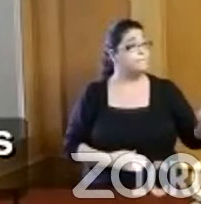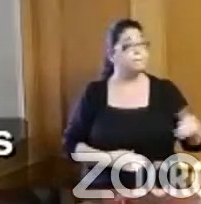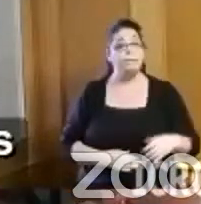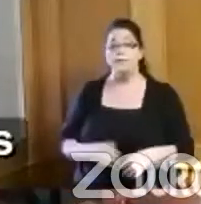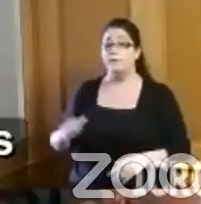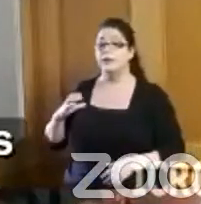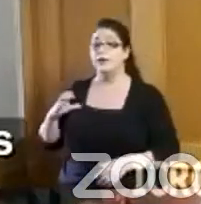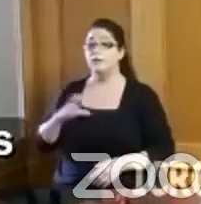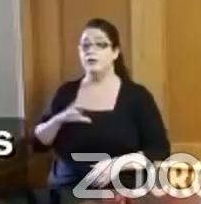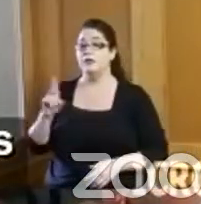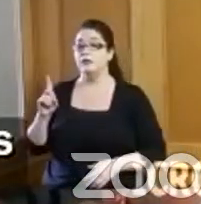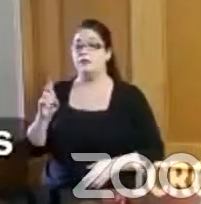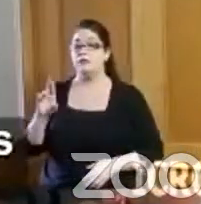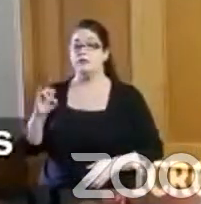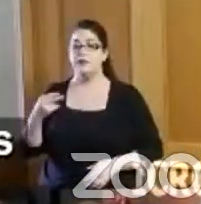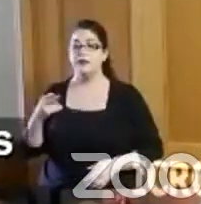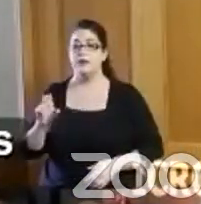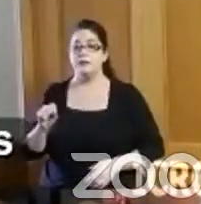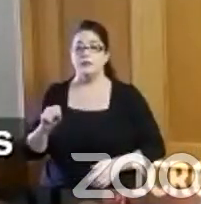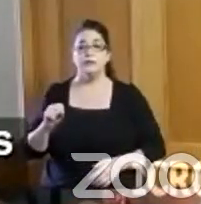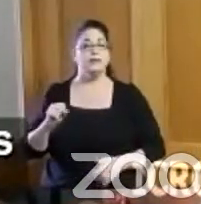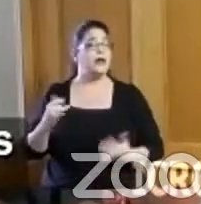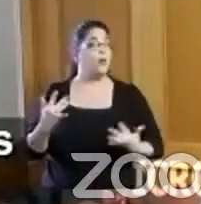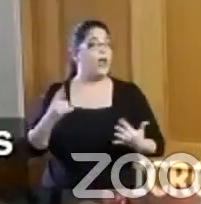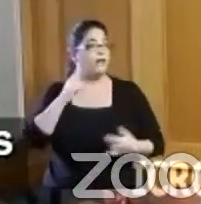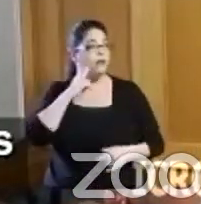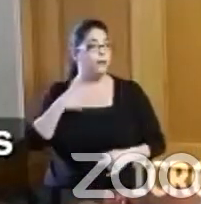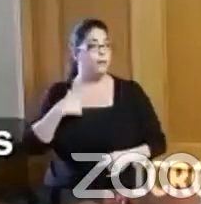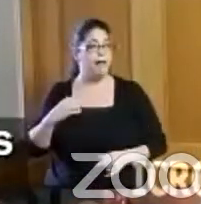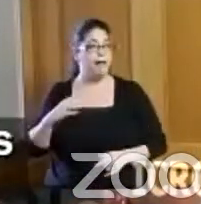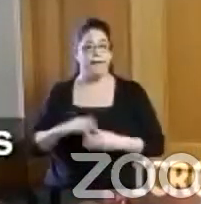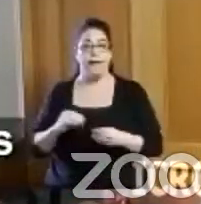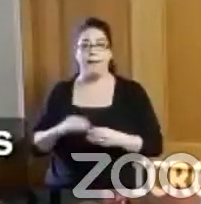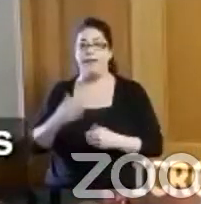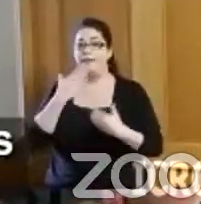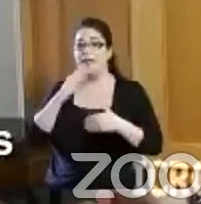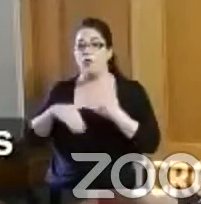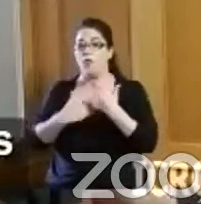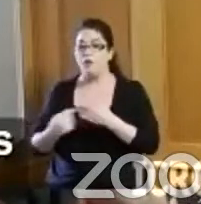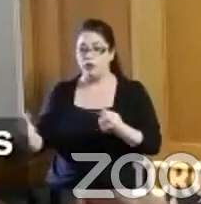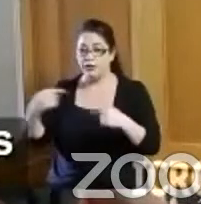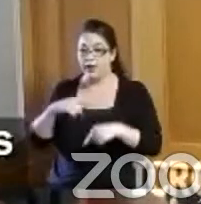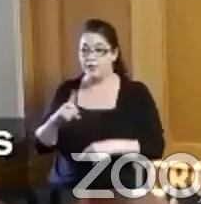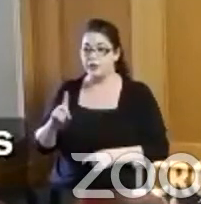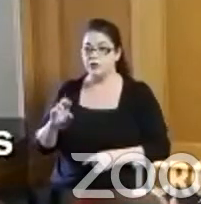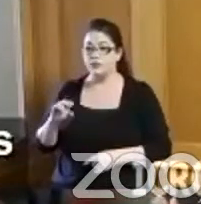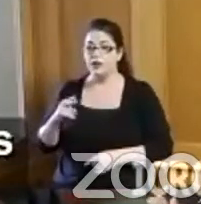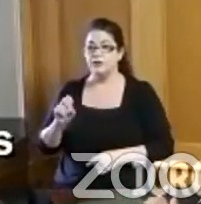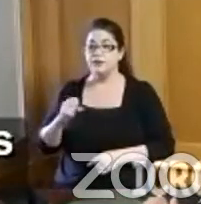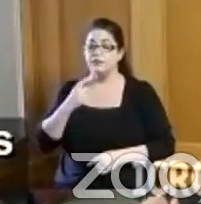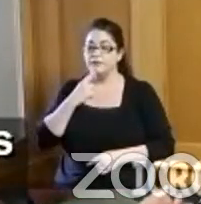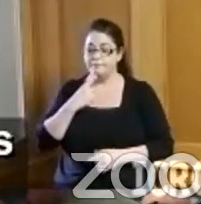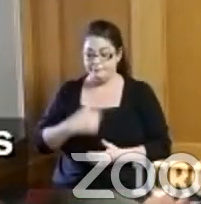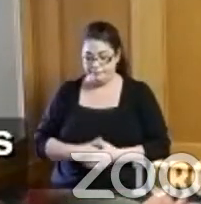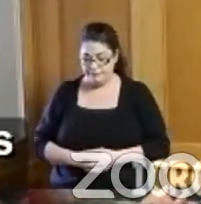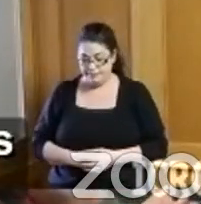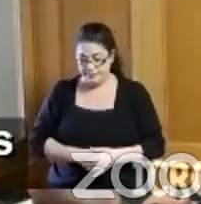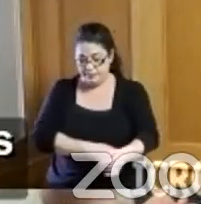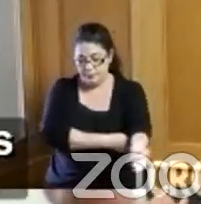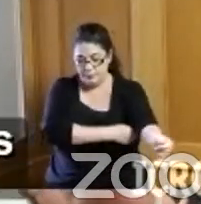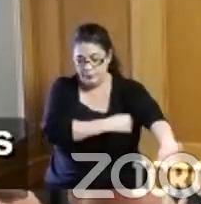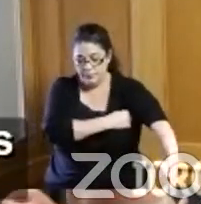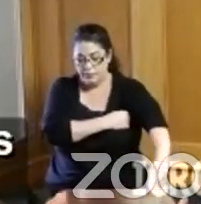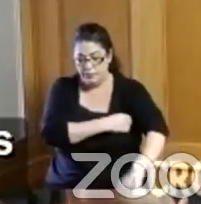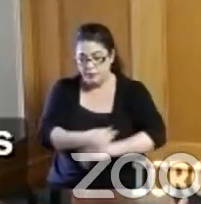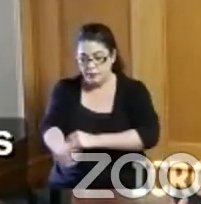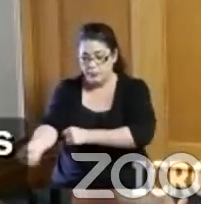Yes. I had waited on my comments until we heard from the folks that testified. Thank you all for being here. It's been very helpful. So a couple